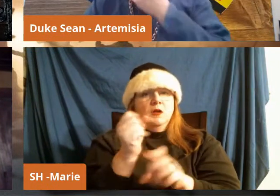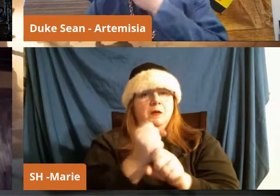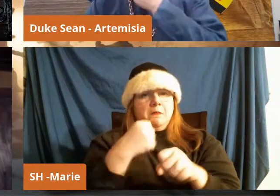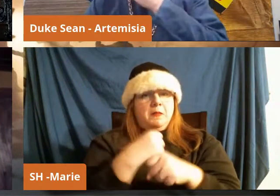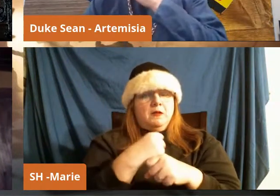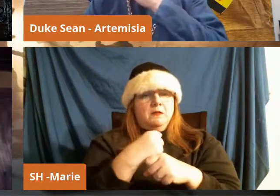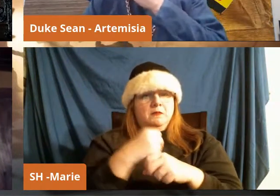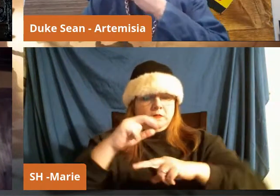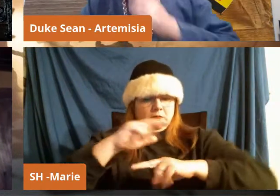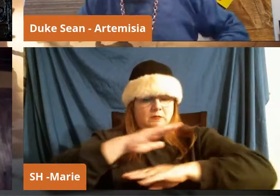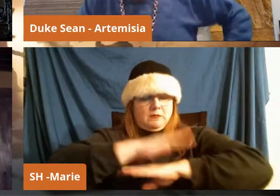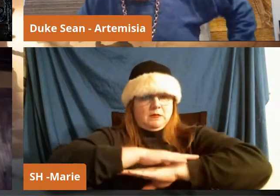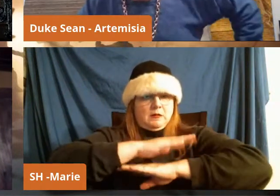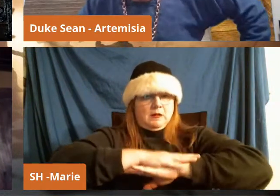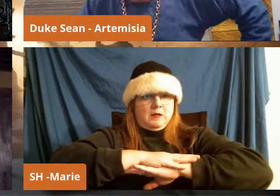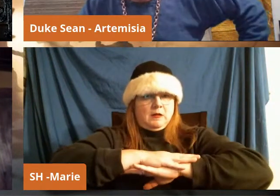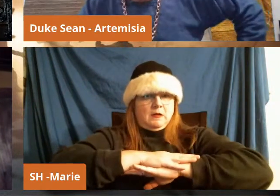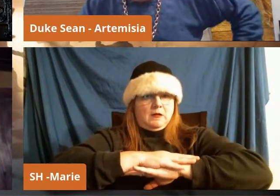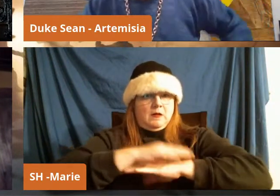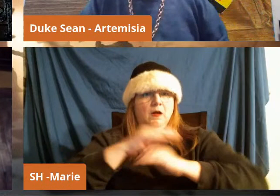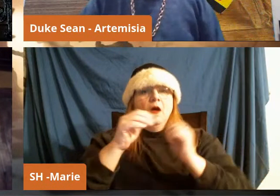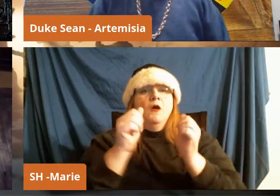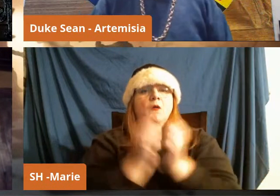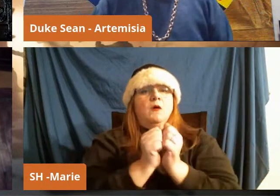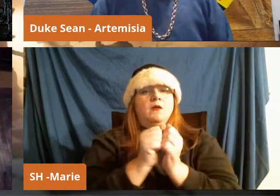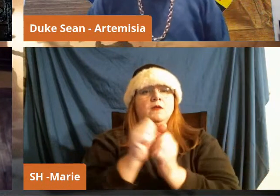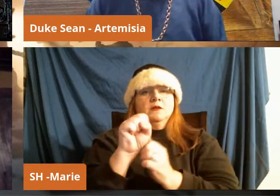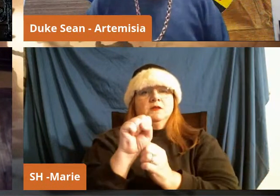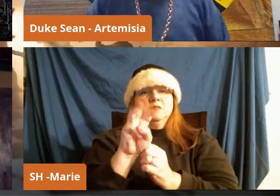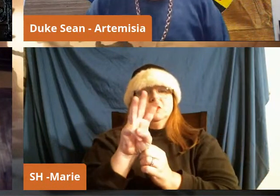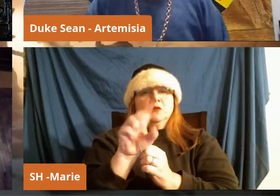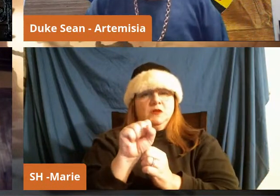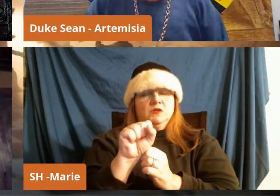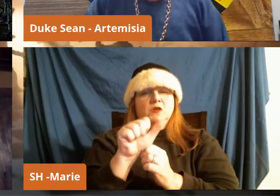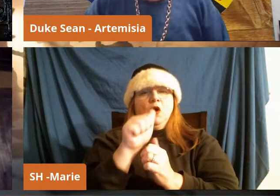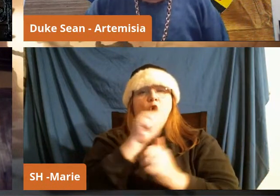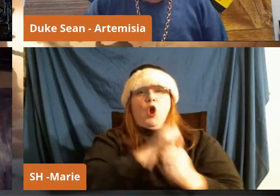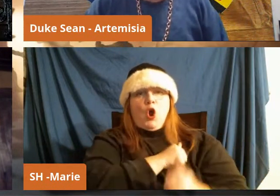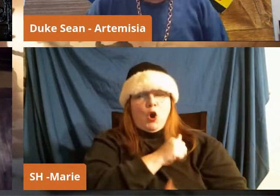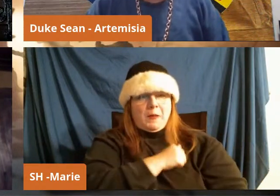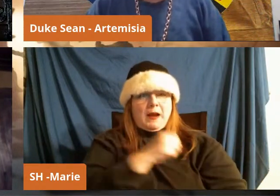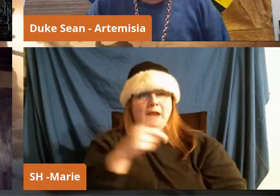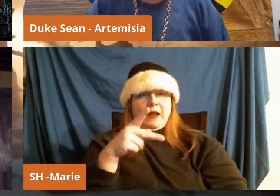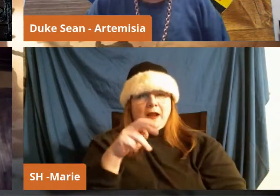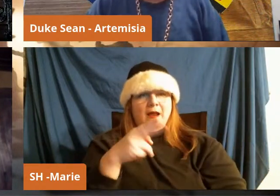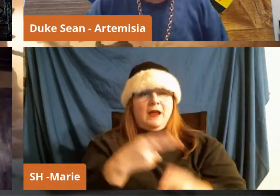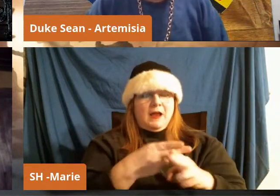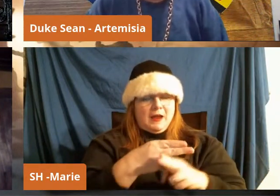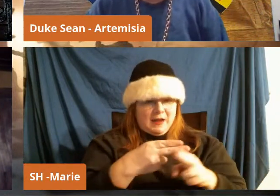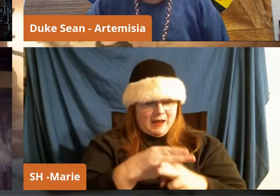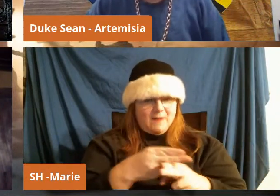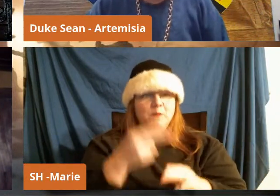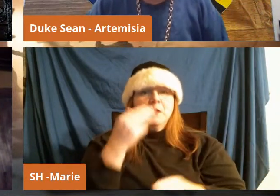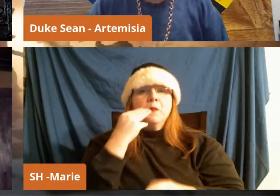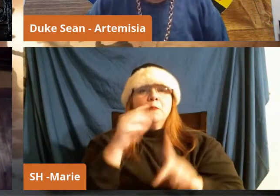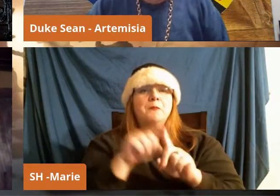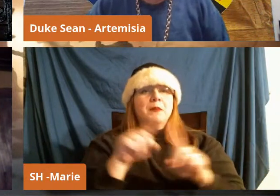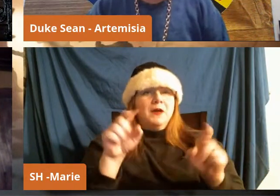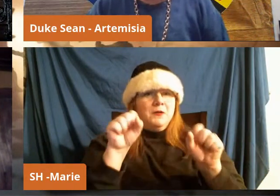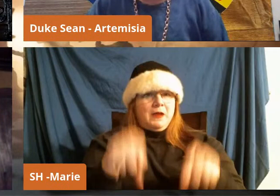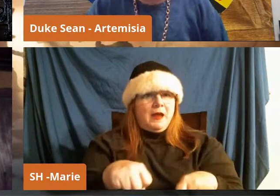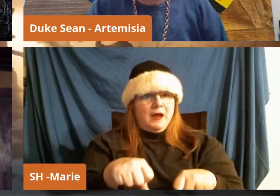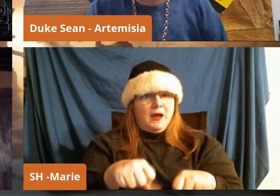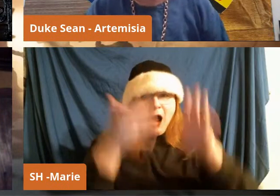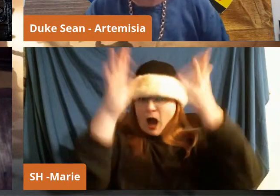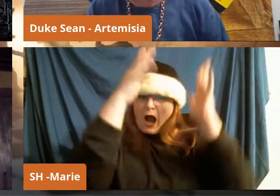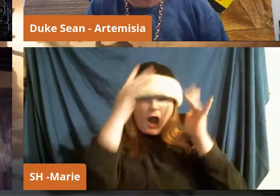picnic table with a Swiss Army knife. No other tools. So you can do it. But